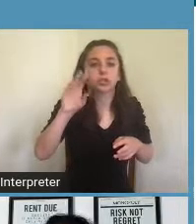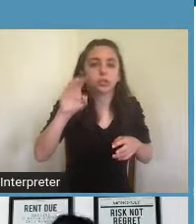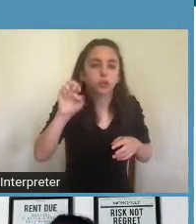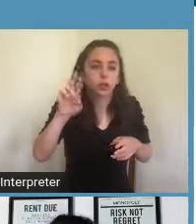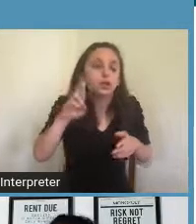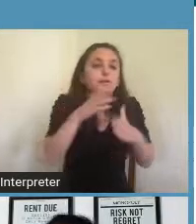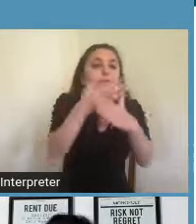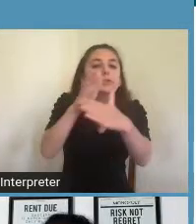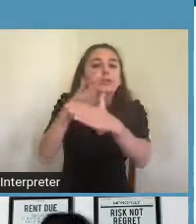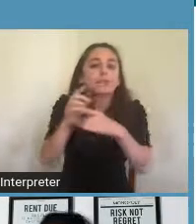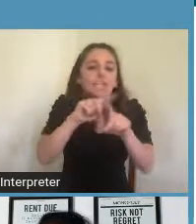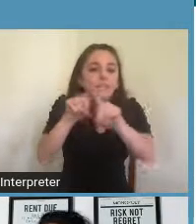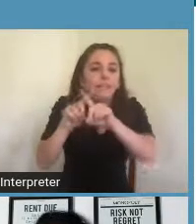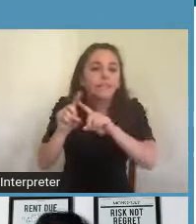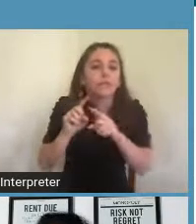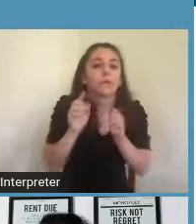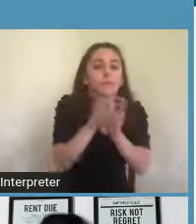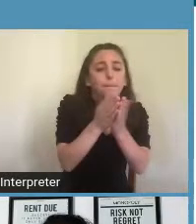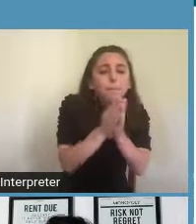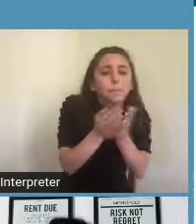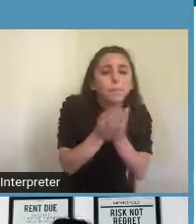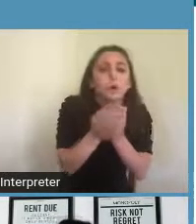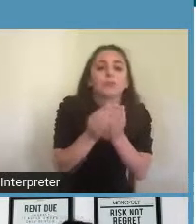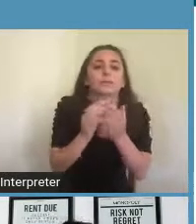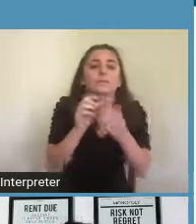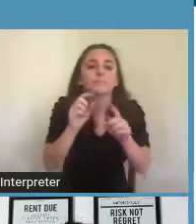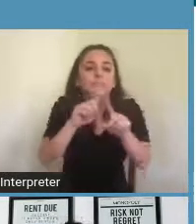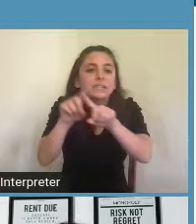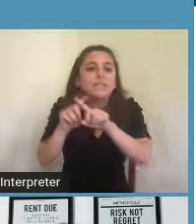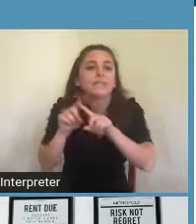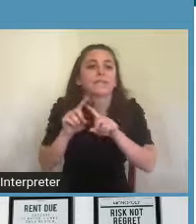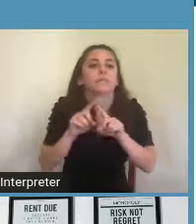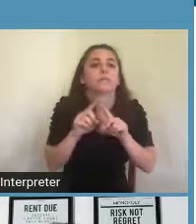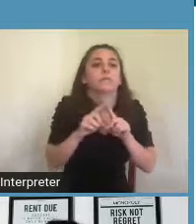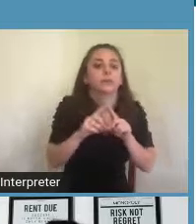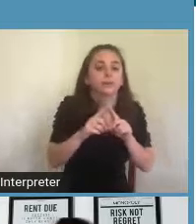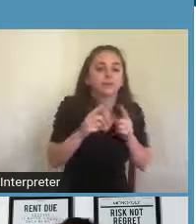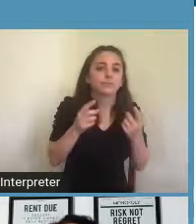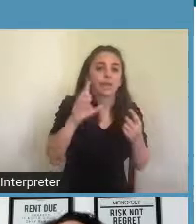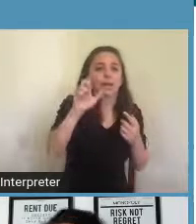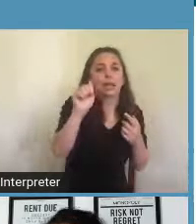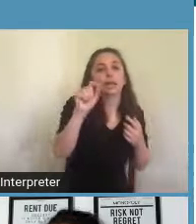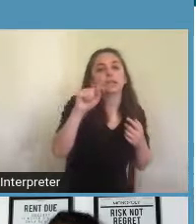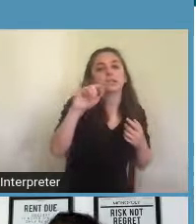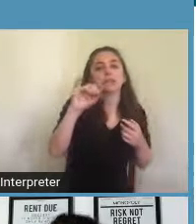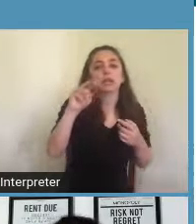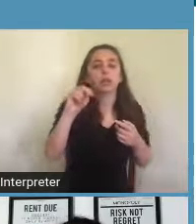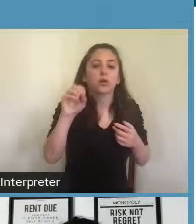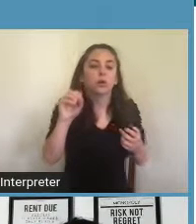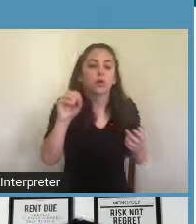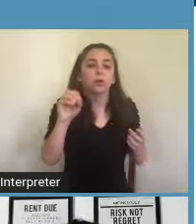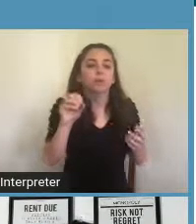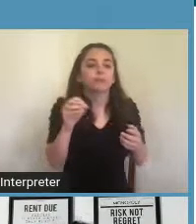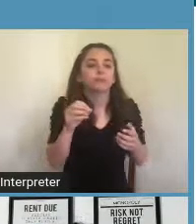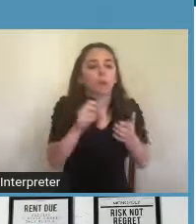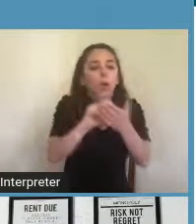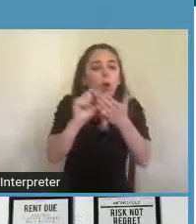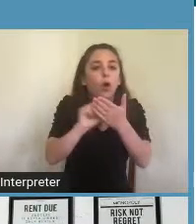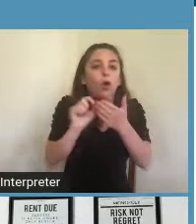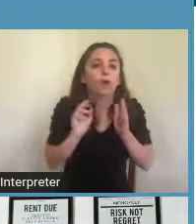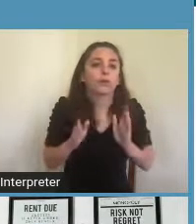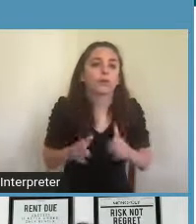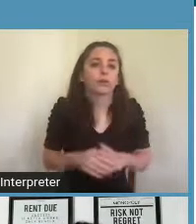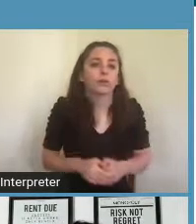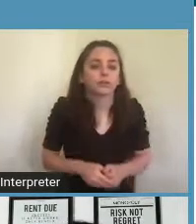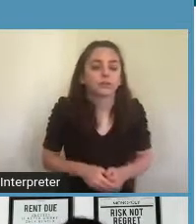particularly around Latino authors. And so imagine ways that, well, one, Could they collaborate on content? Could Lupita be part of a